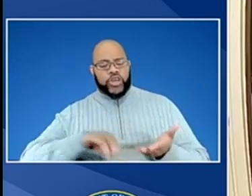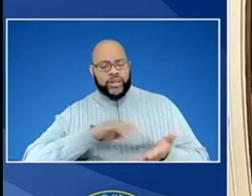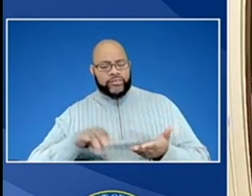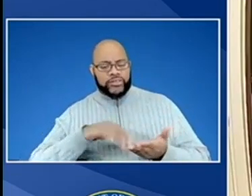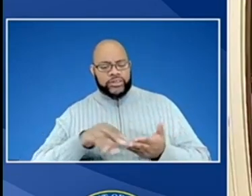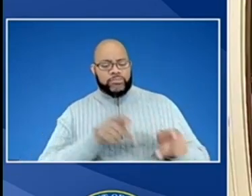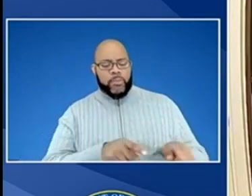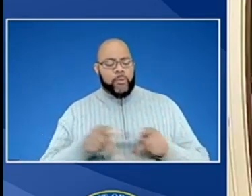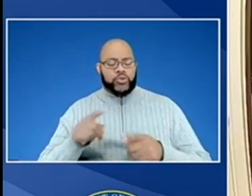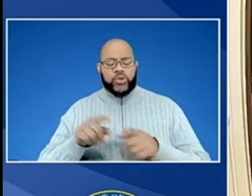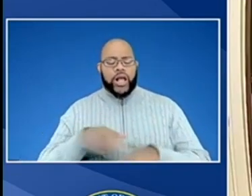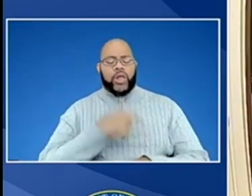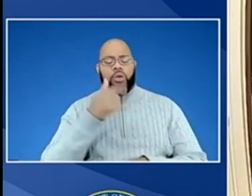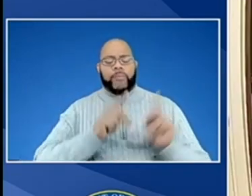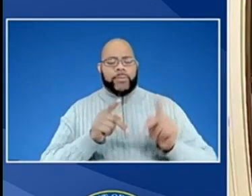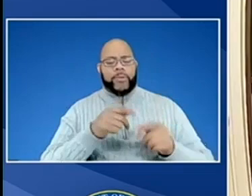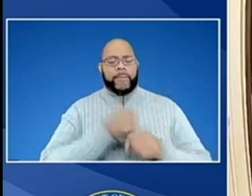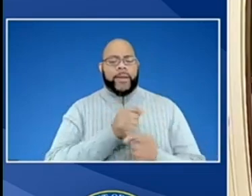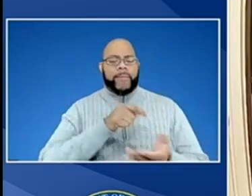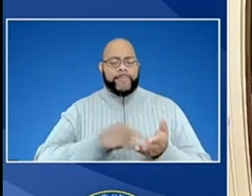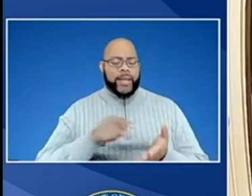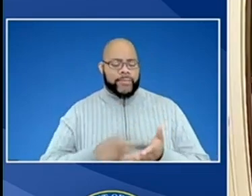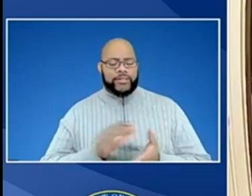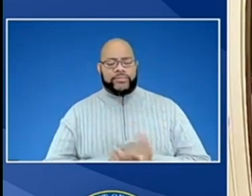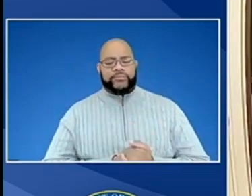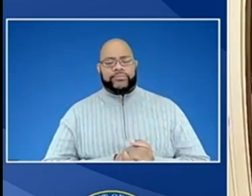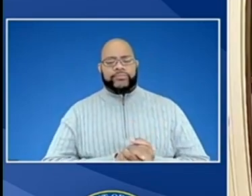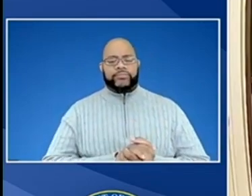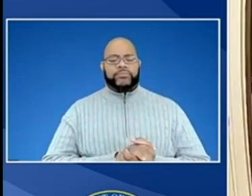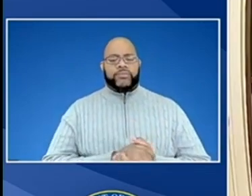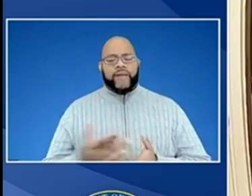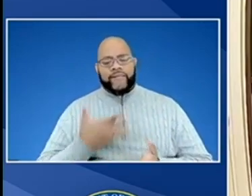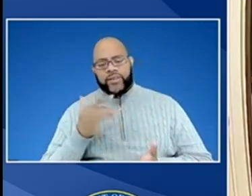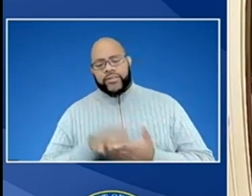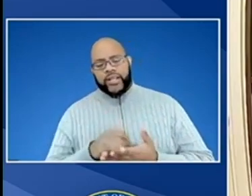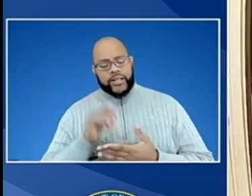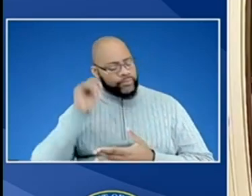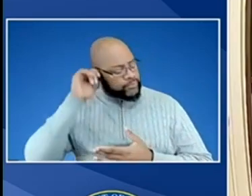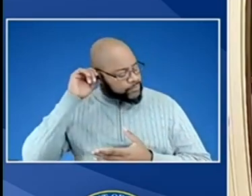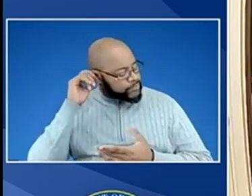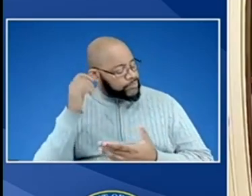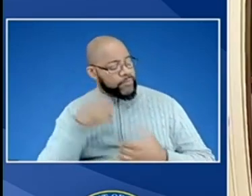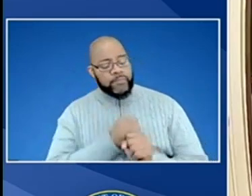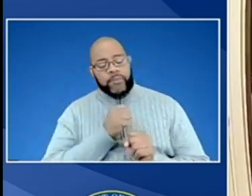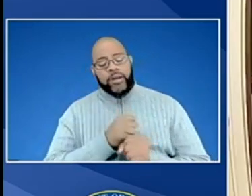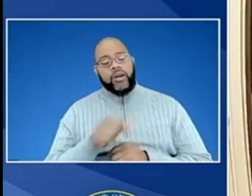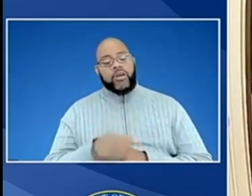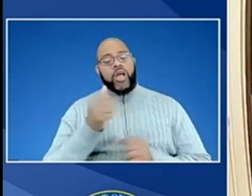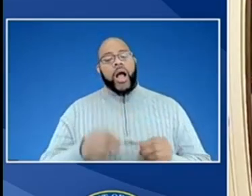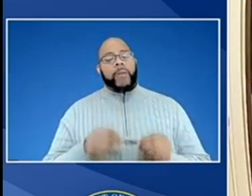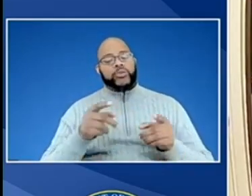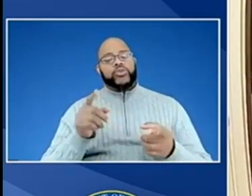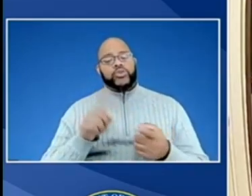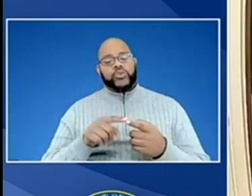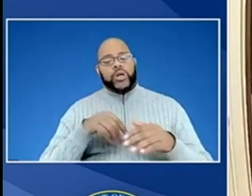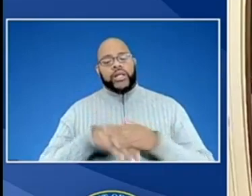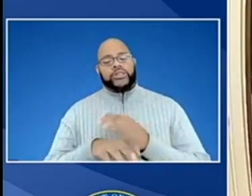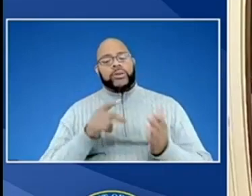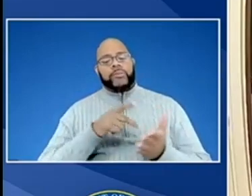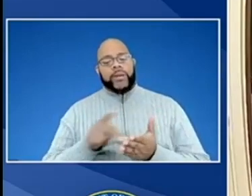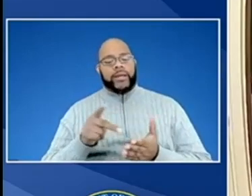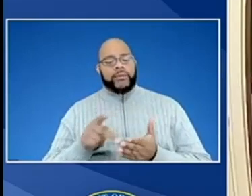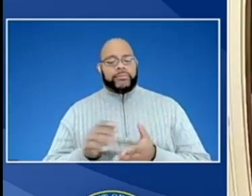to how long people have been making payments. So I feel like this creates another opportunity to entertain something like